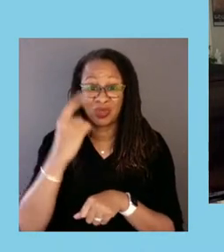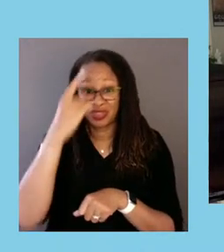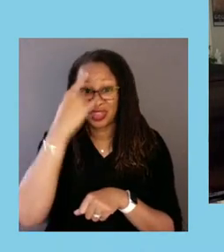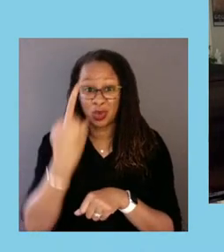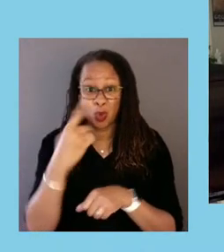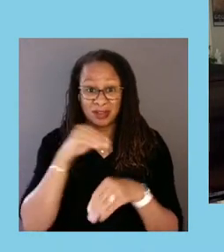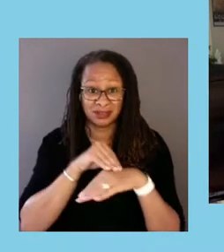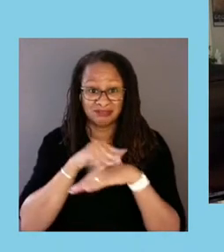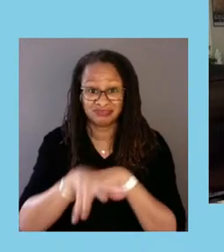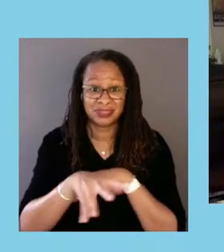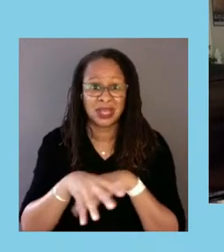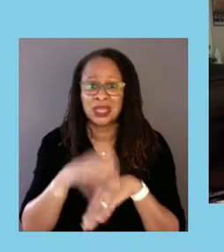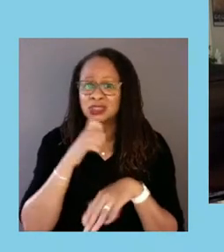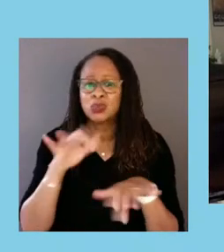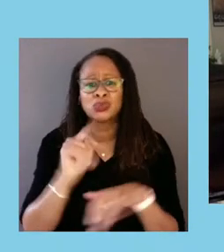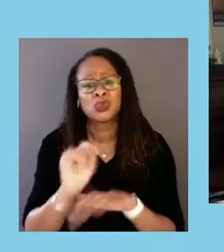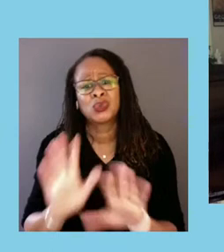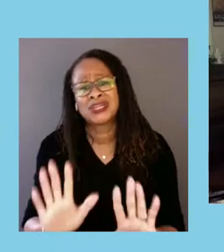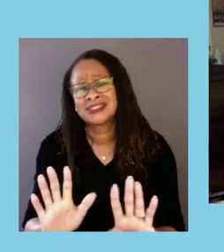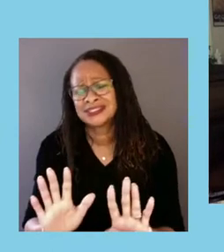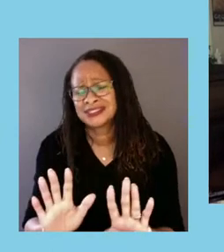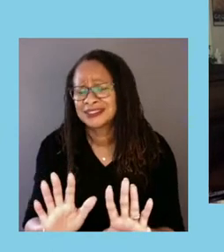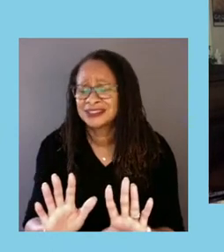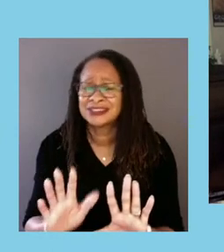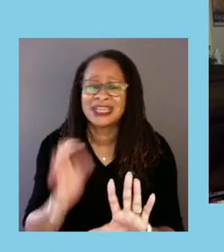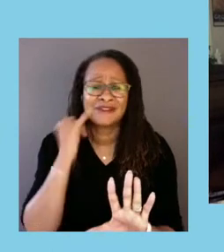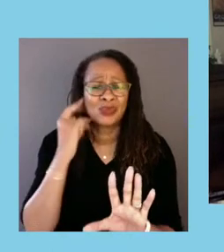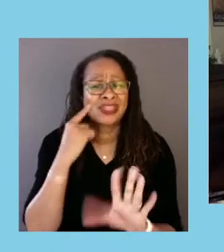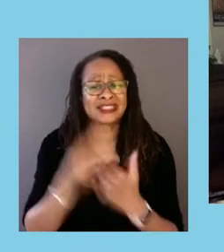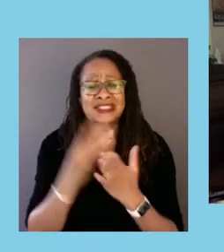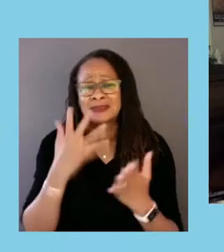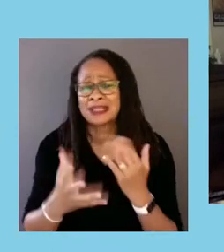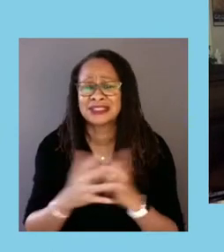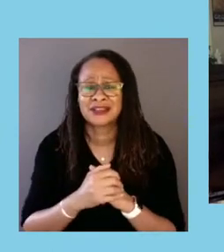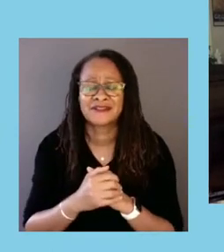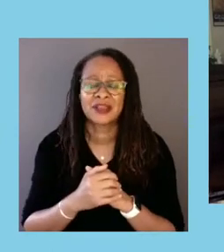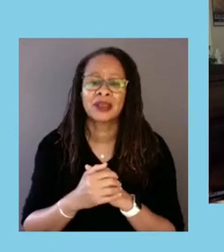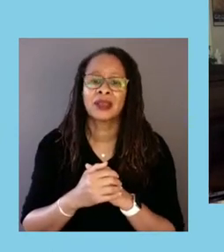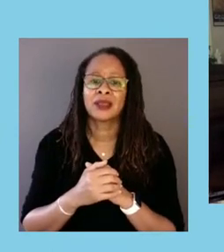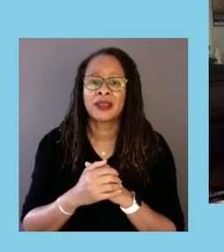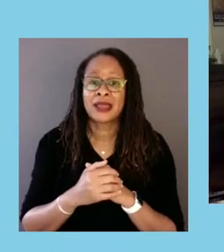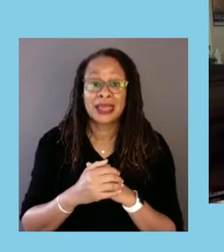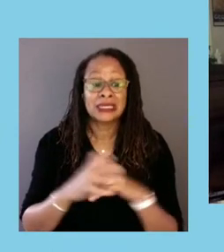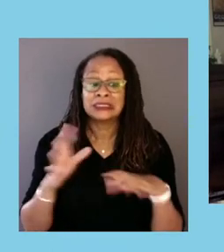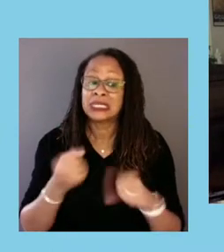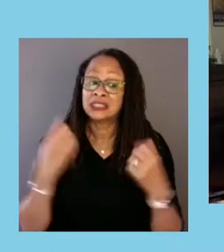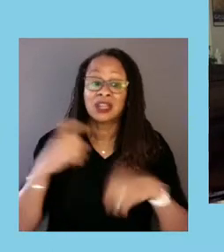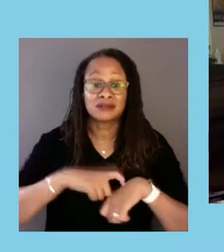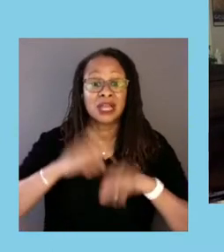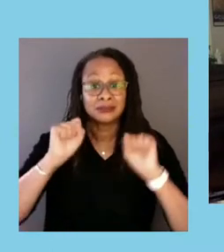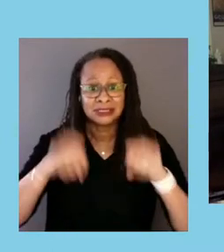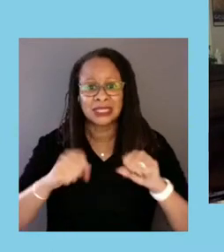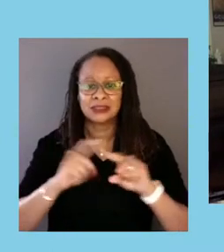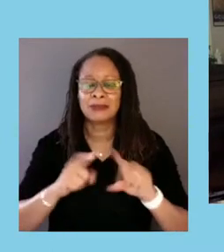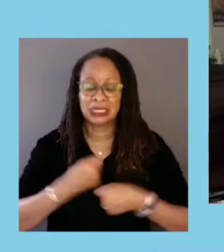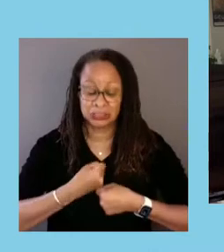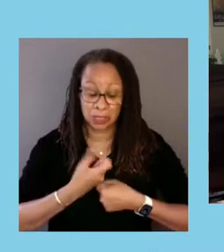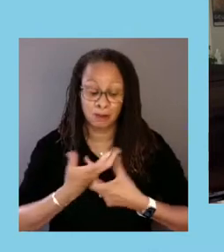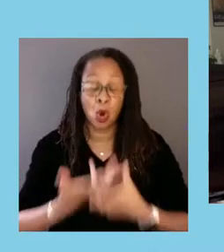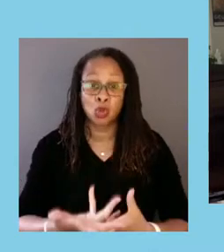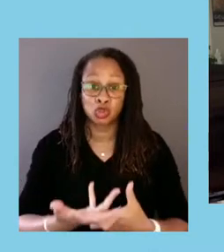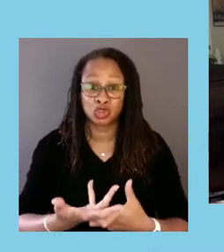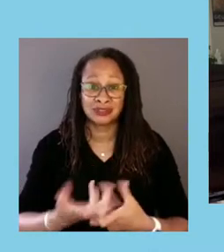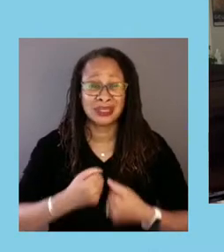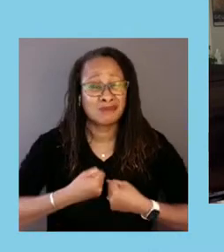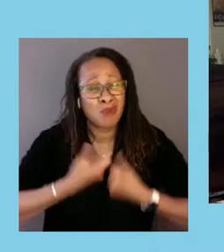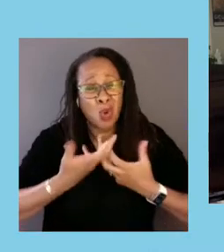don't do it. Don't do it because it is, not only is it time consuming, it's emotionally exhausting.